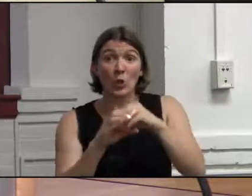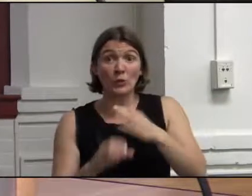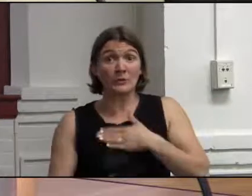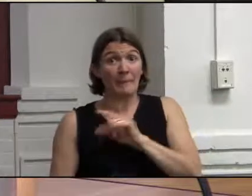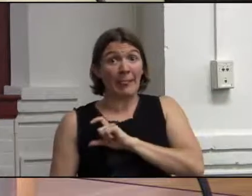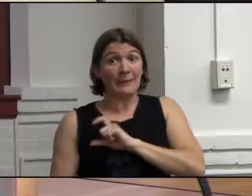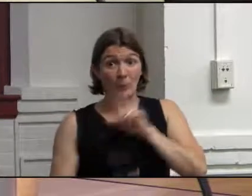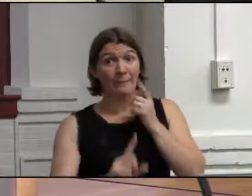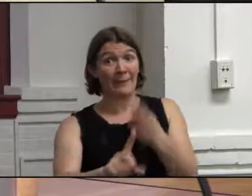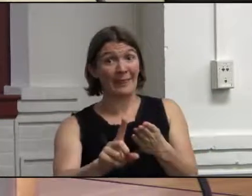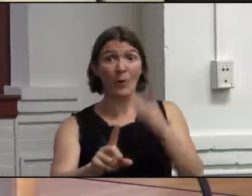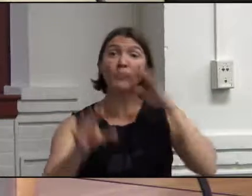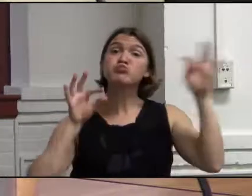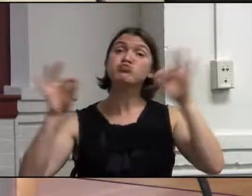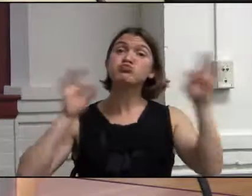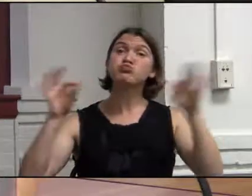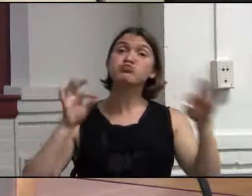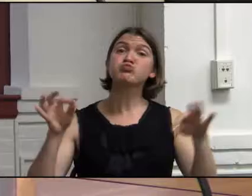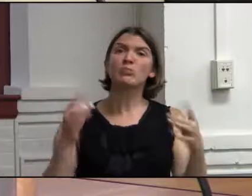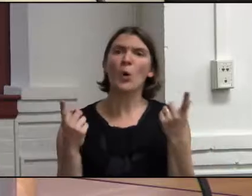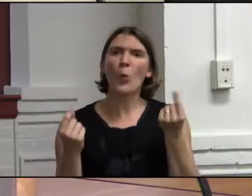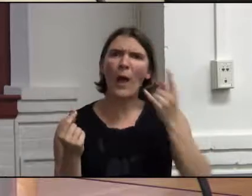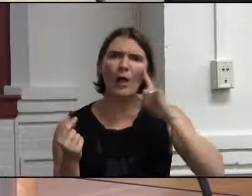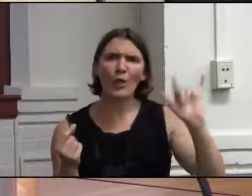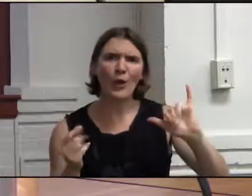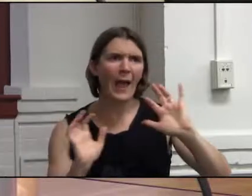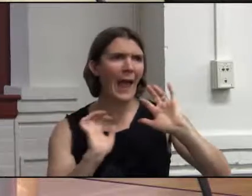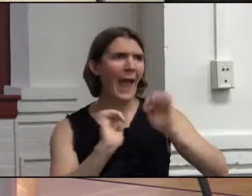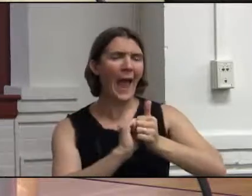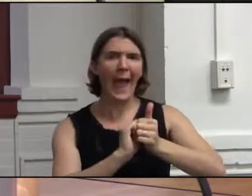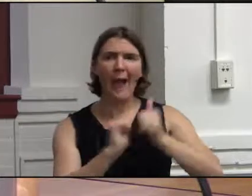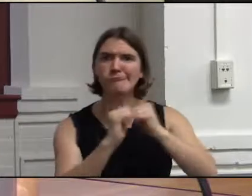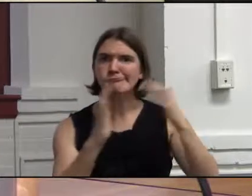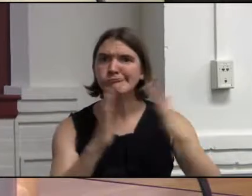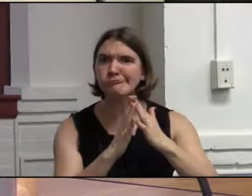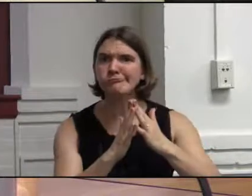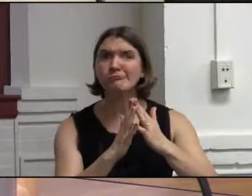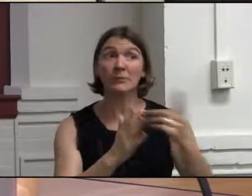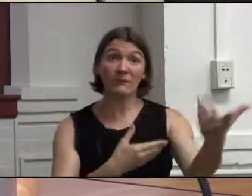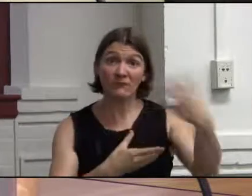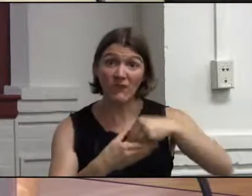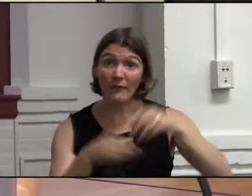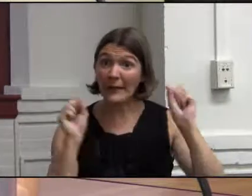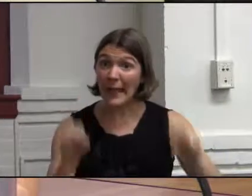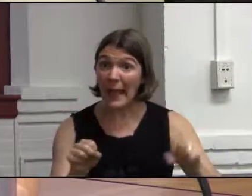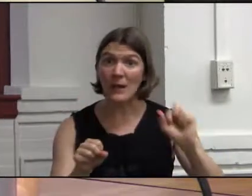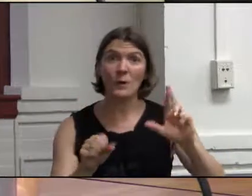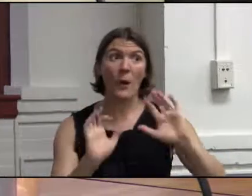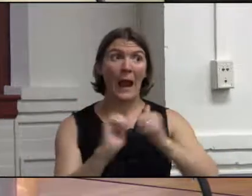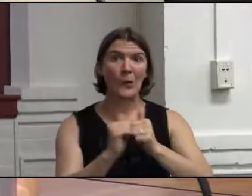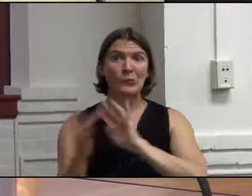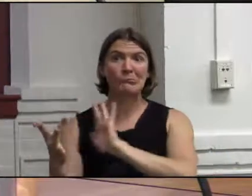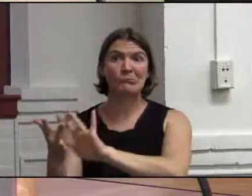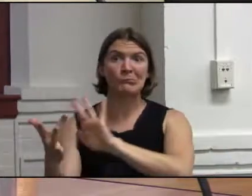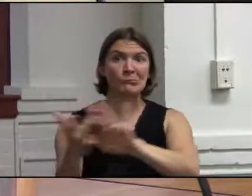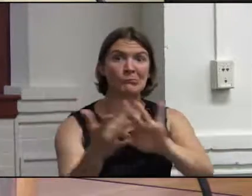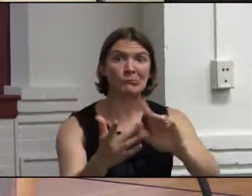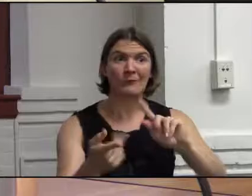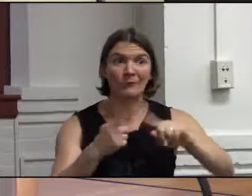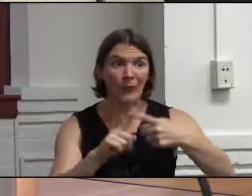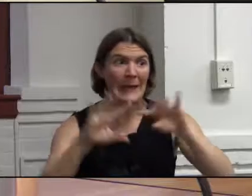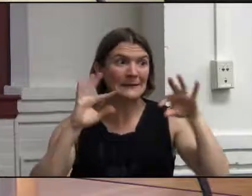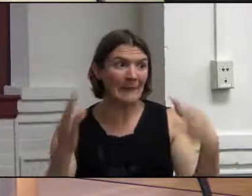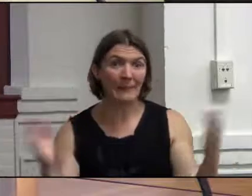police department, about what this looks like, how maybe you can be involved if you want to, or you can just ask